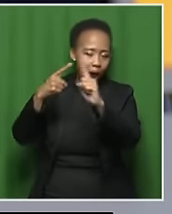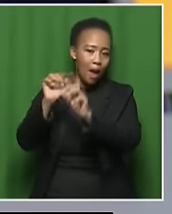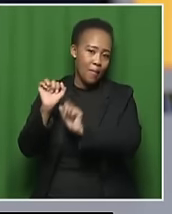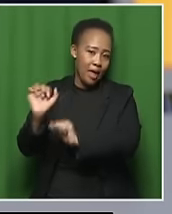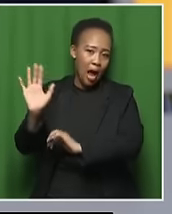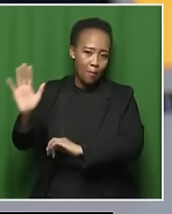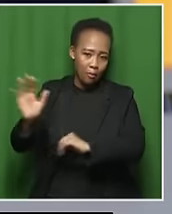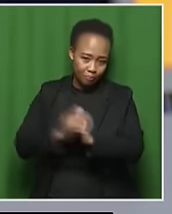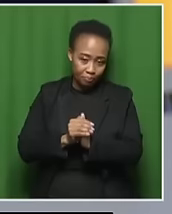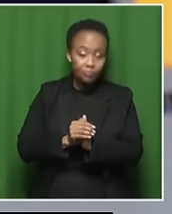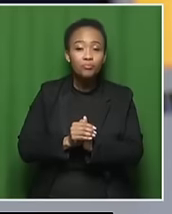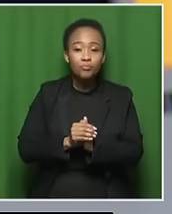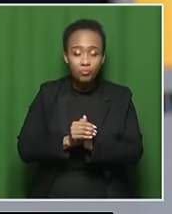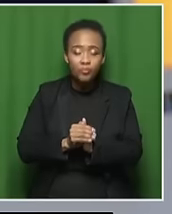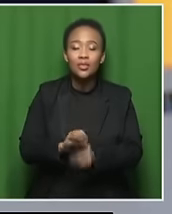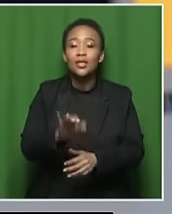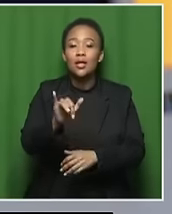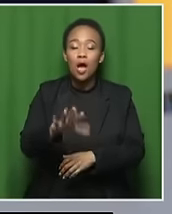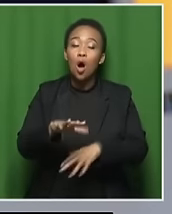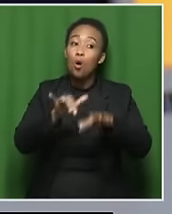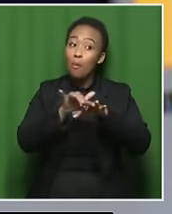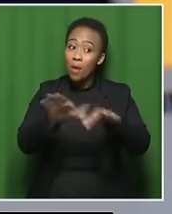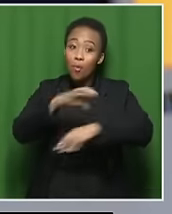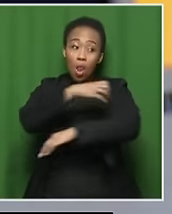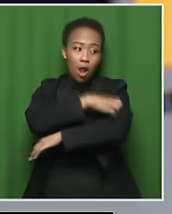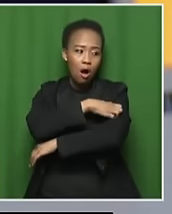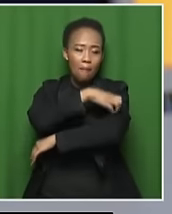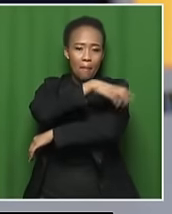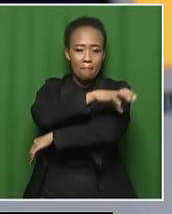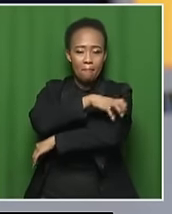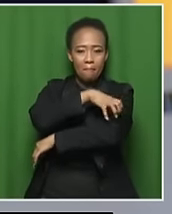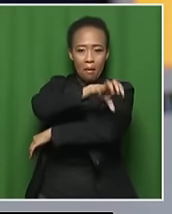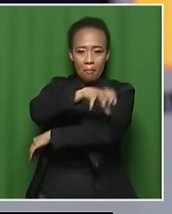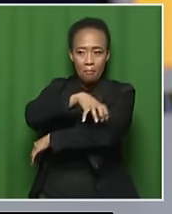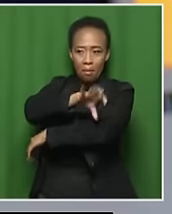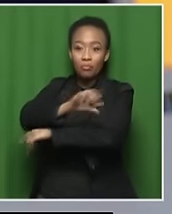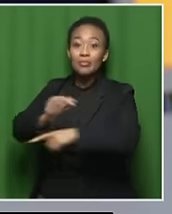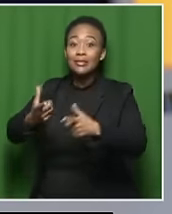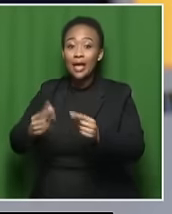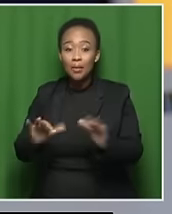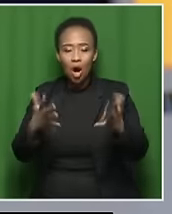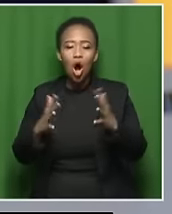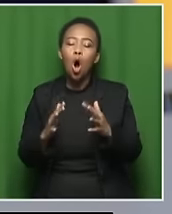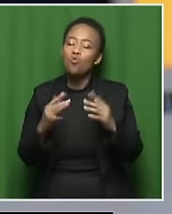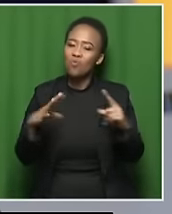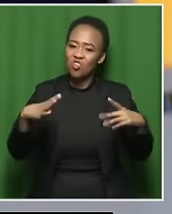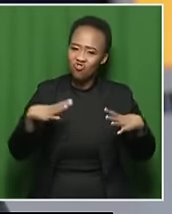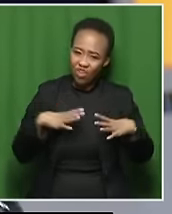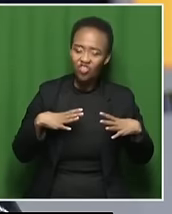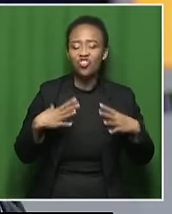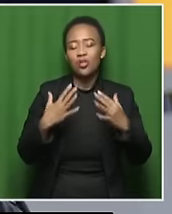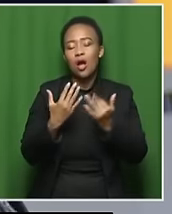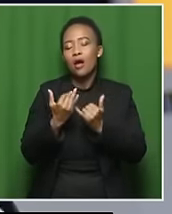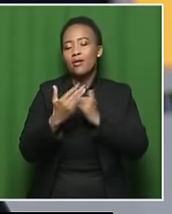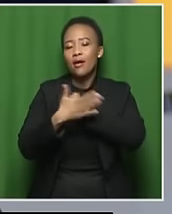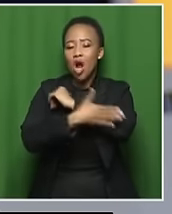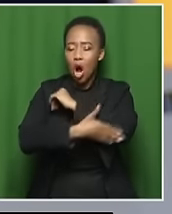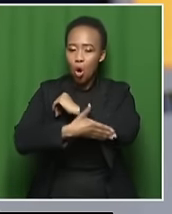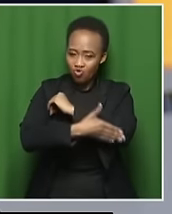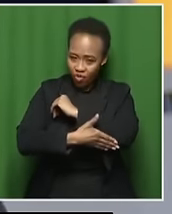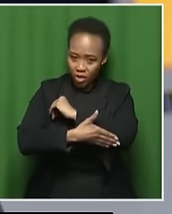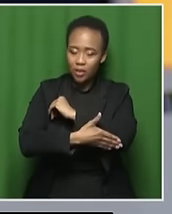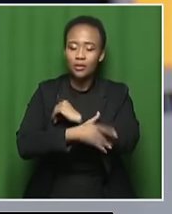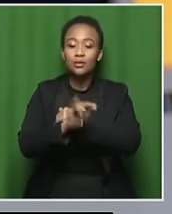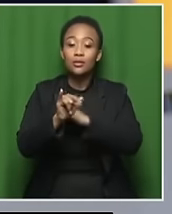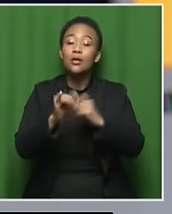we treat empowerment of our people like in developed countries, where we are able to develop as many SMMEs as